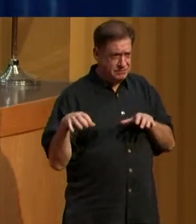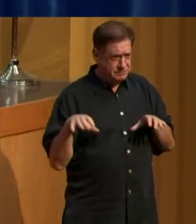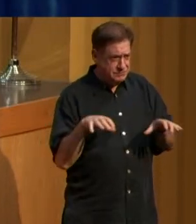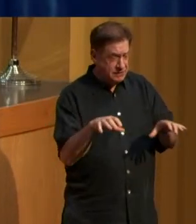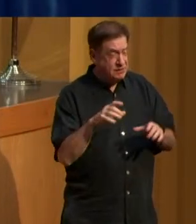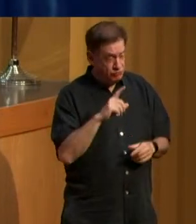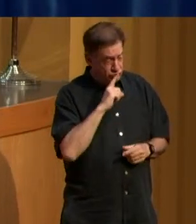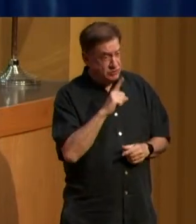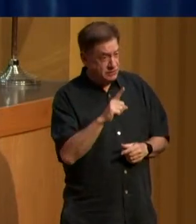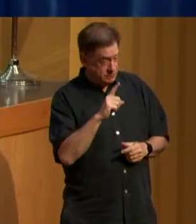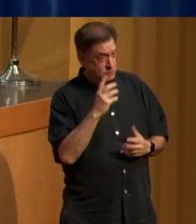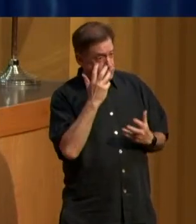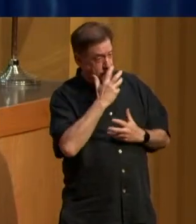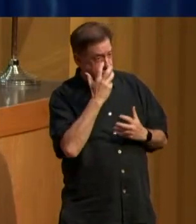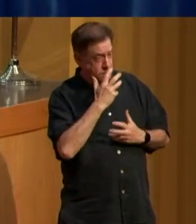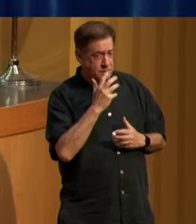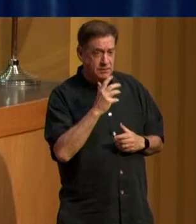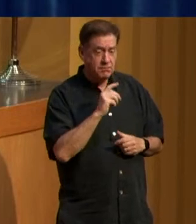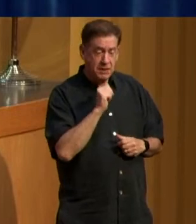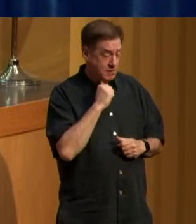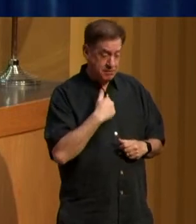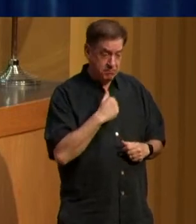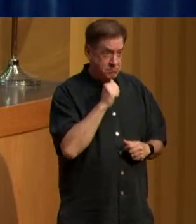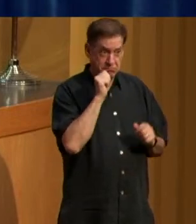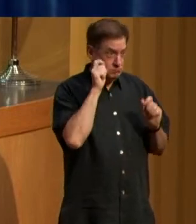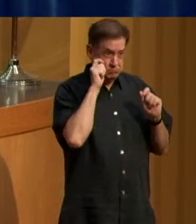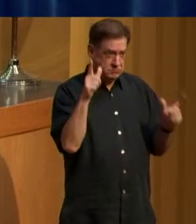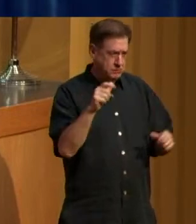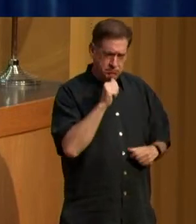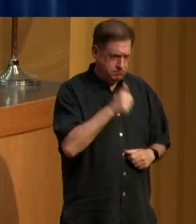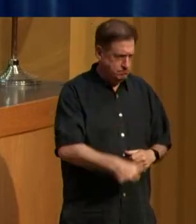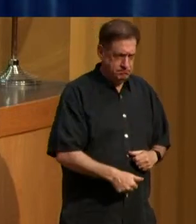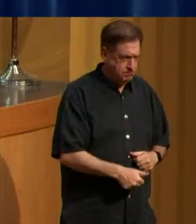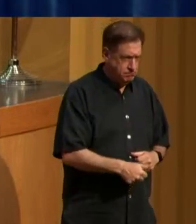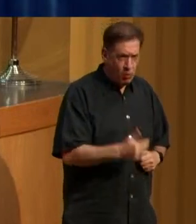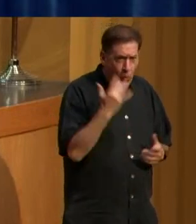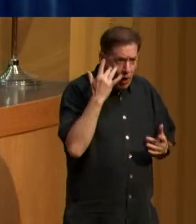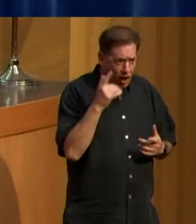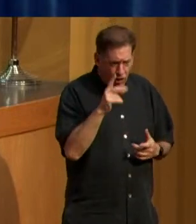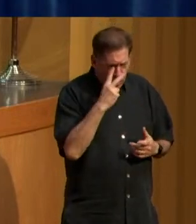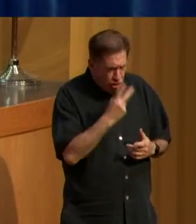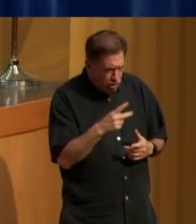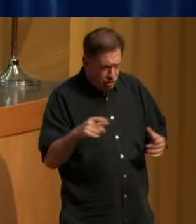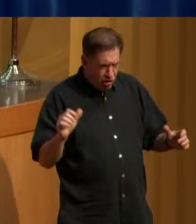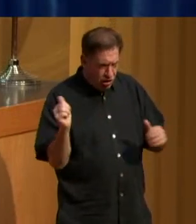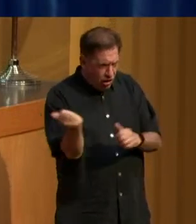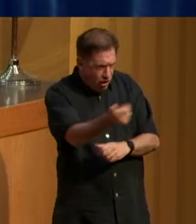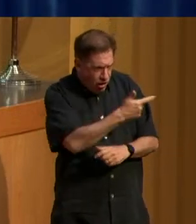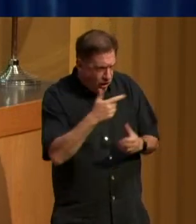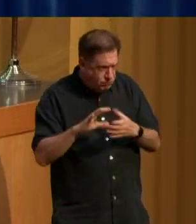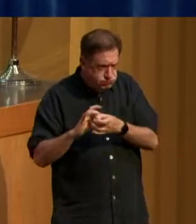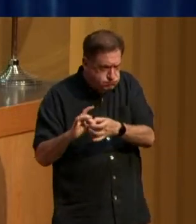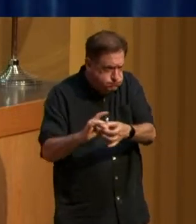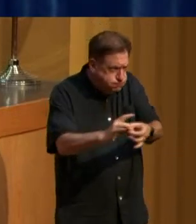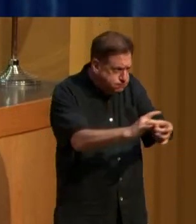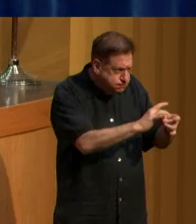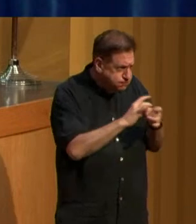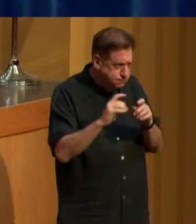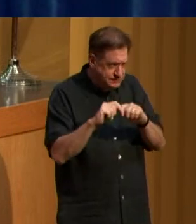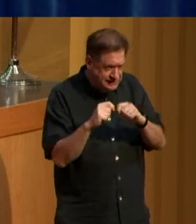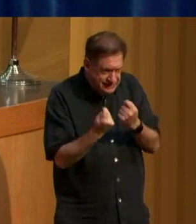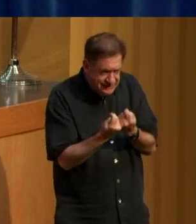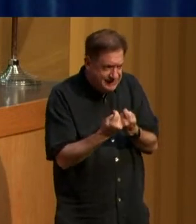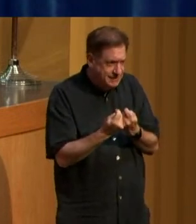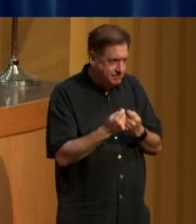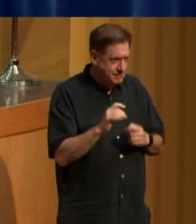not surprising. It's not surprising because look what you did as a team, but look what you did as individuals. It was the craziest year in